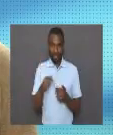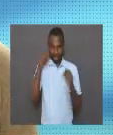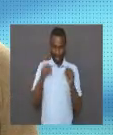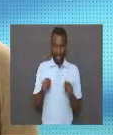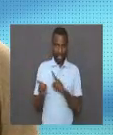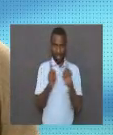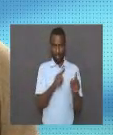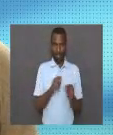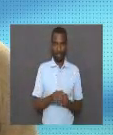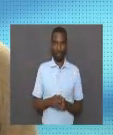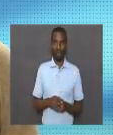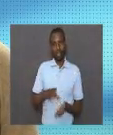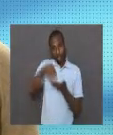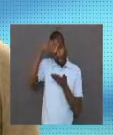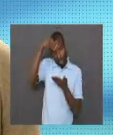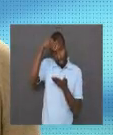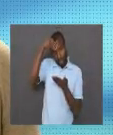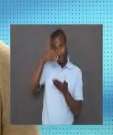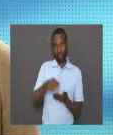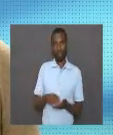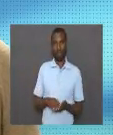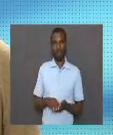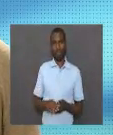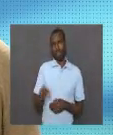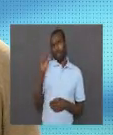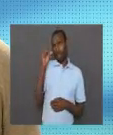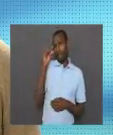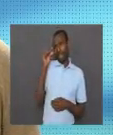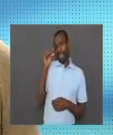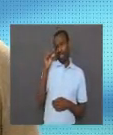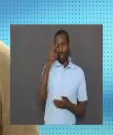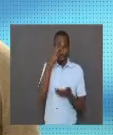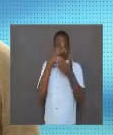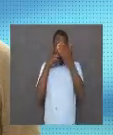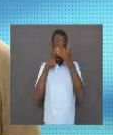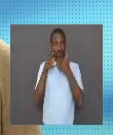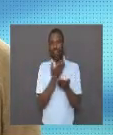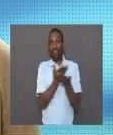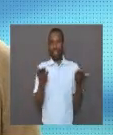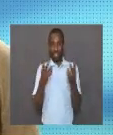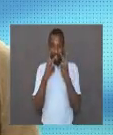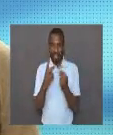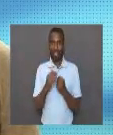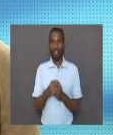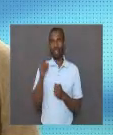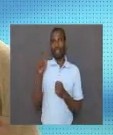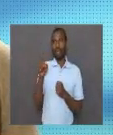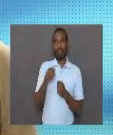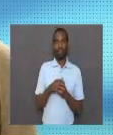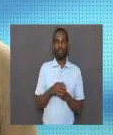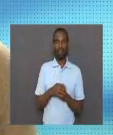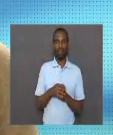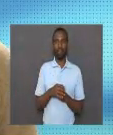Today, we will be learning about the microscopic view of matter, that is,